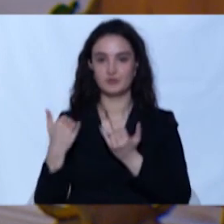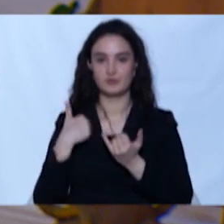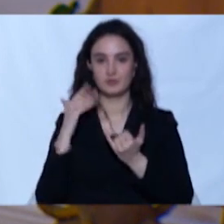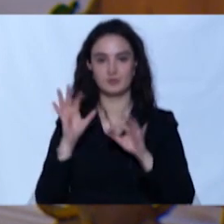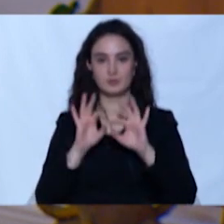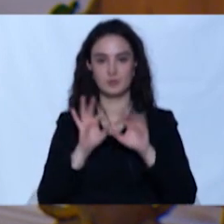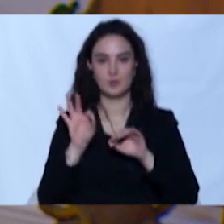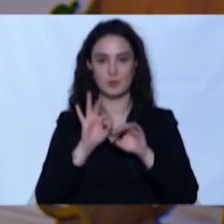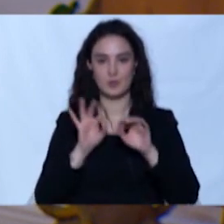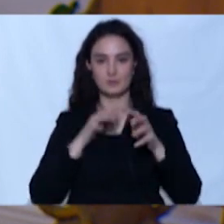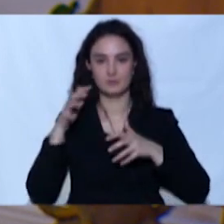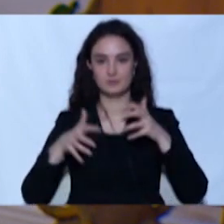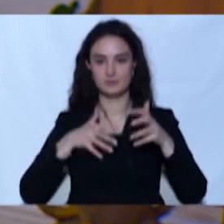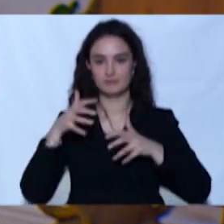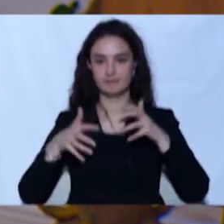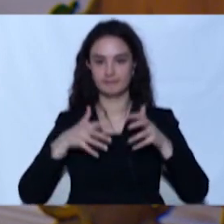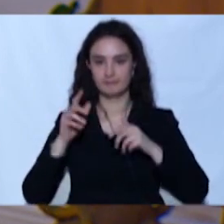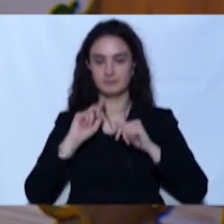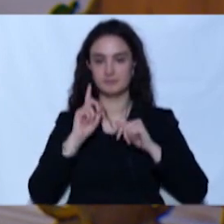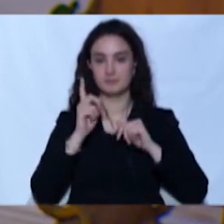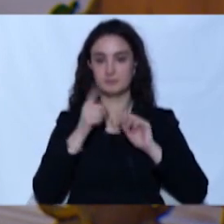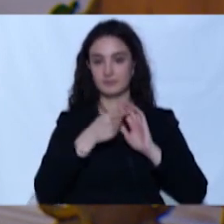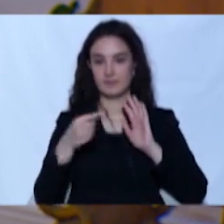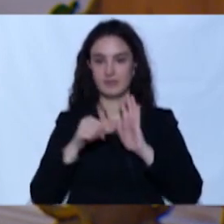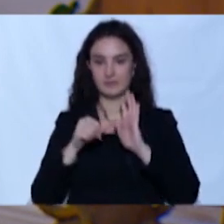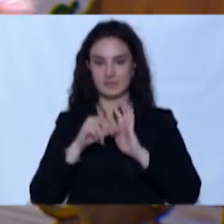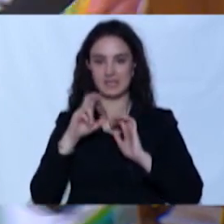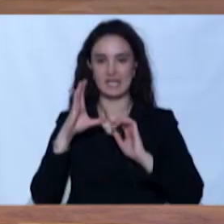read the Gruffalo for grades 1-6.